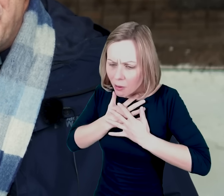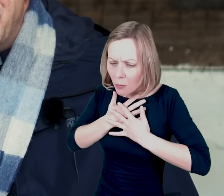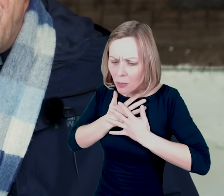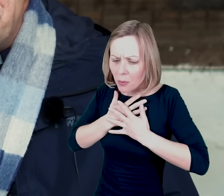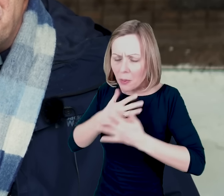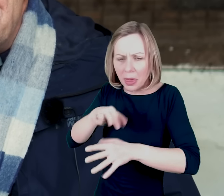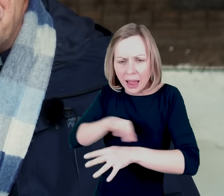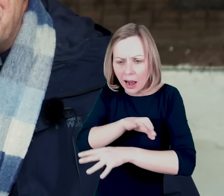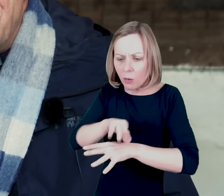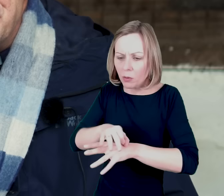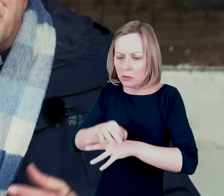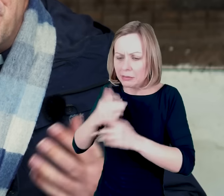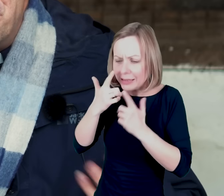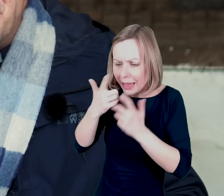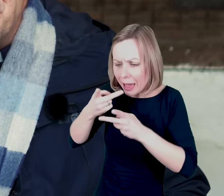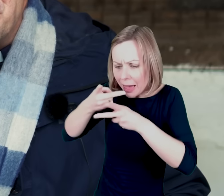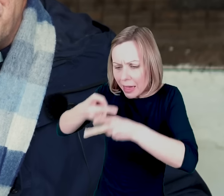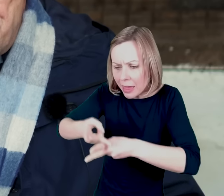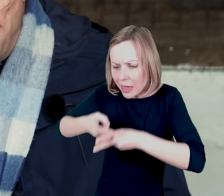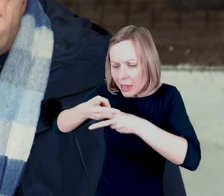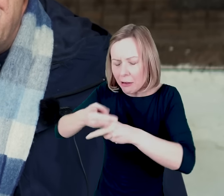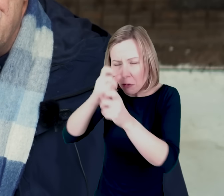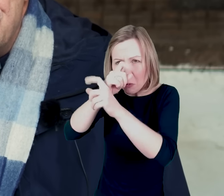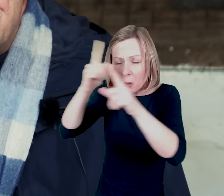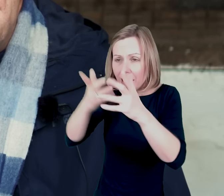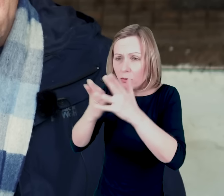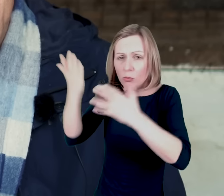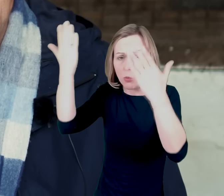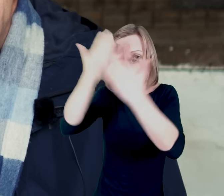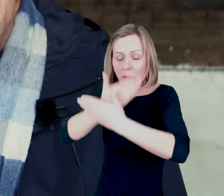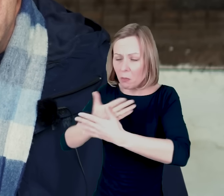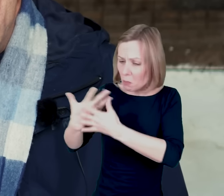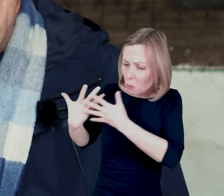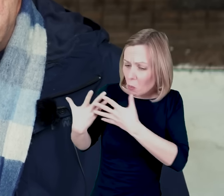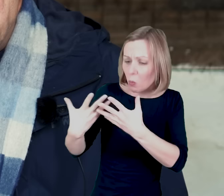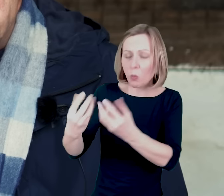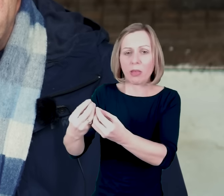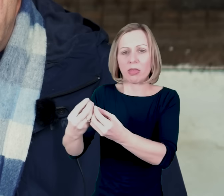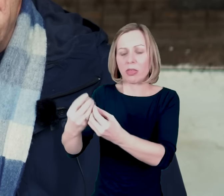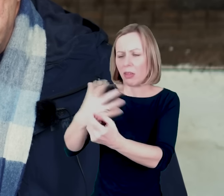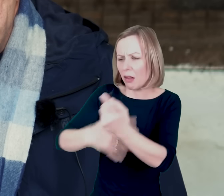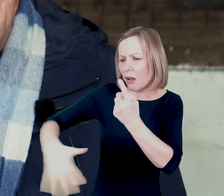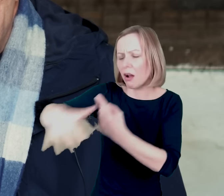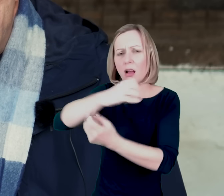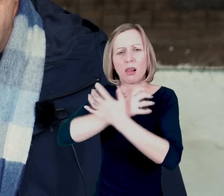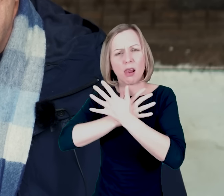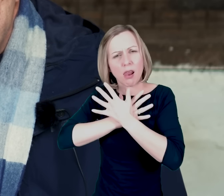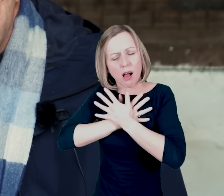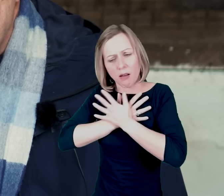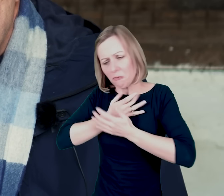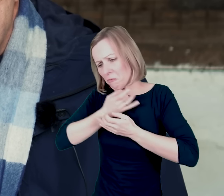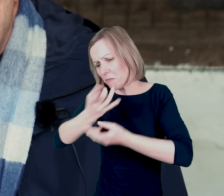hours, the waking up in the middle of the night, present with her baby, surrounded by that sense of unconditional